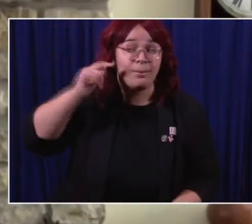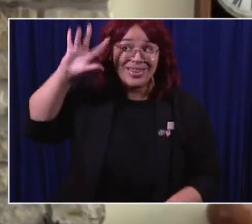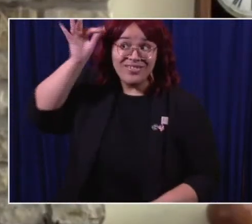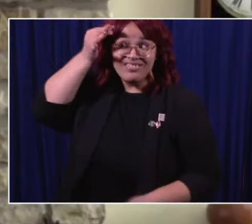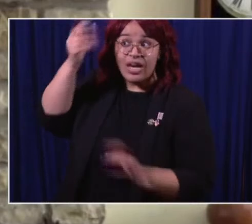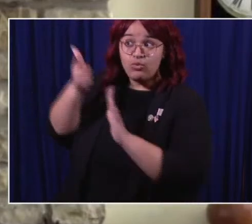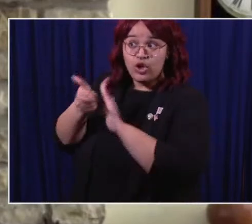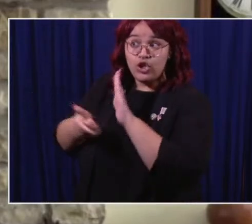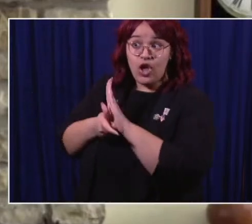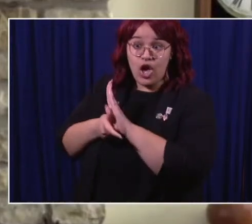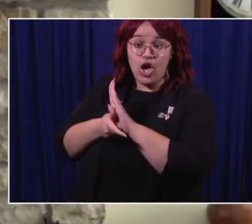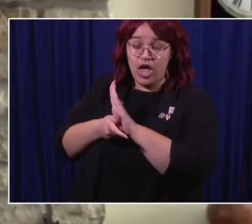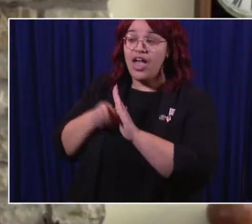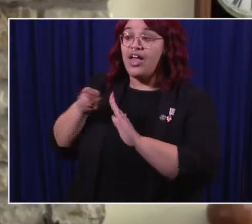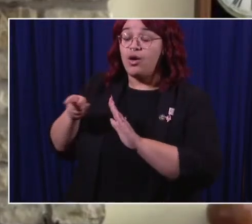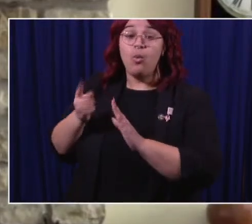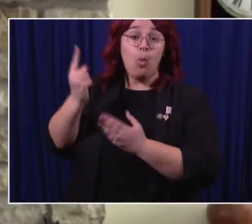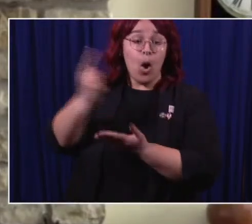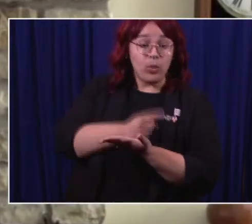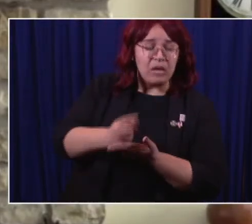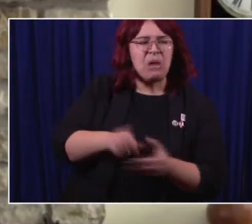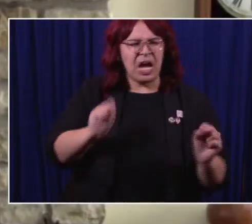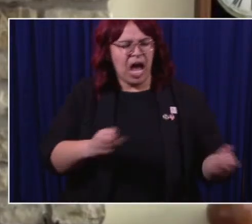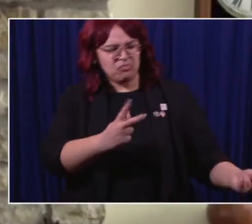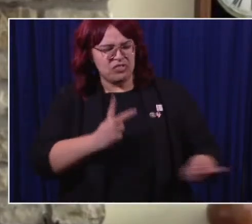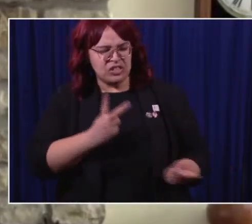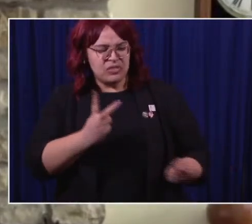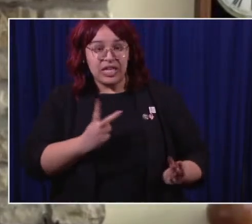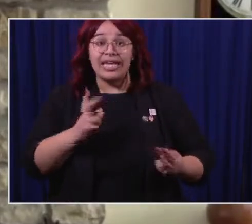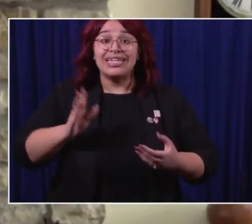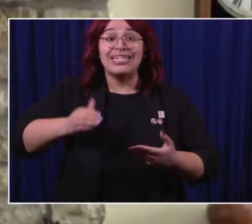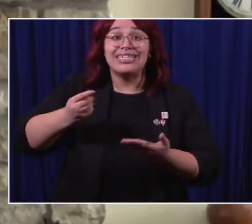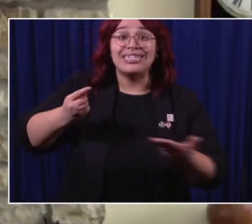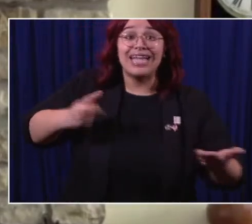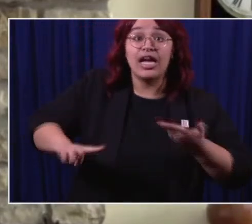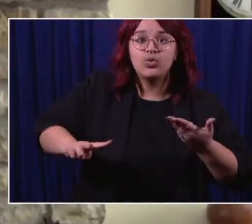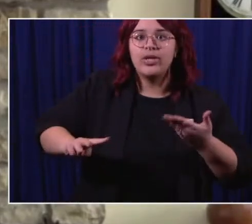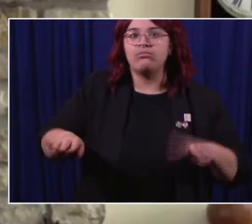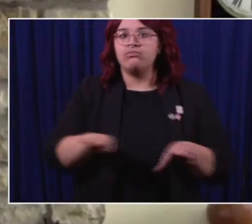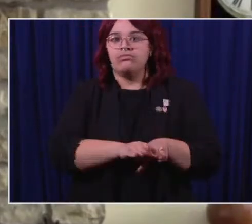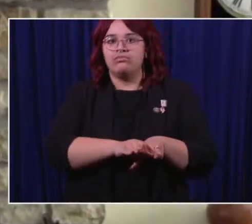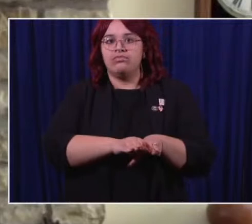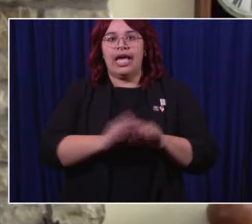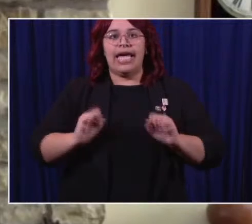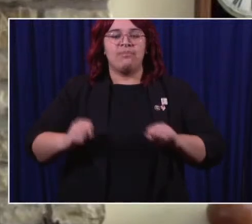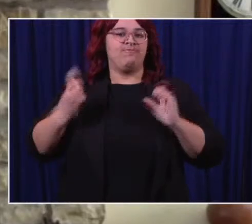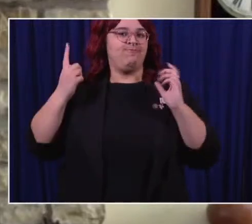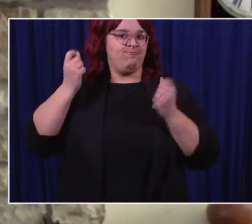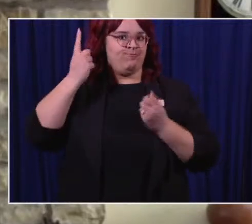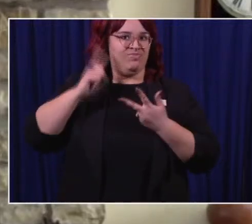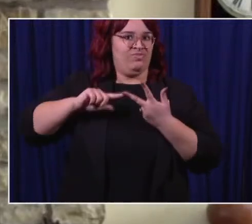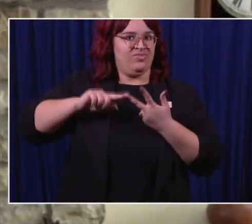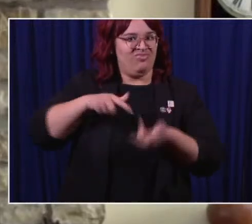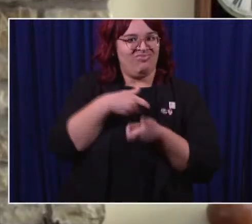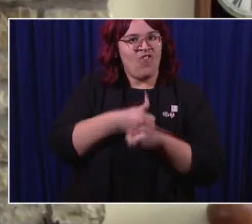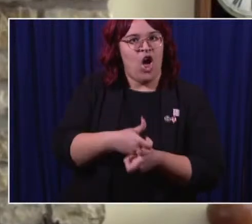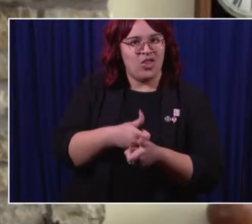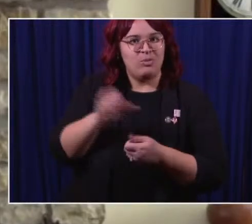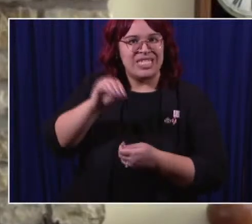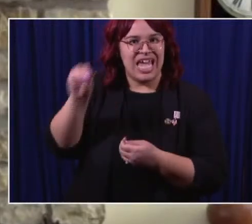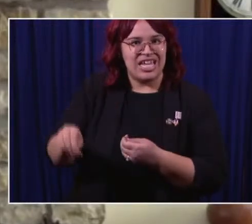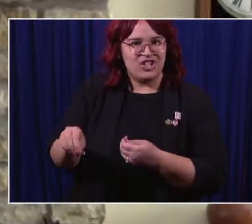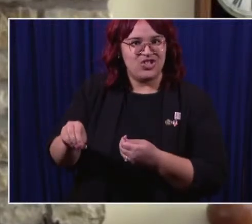that. That's number one, to remind nursing homes to do that. Number two, to remind nursing homes